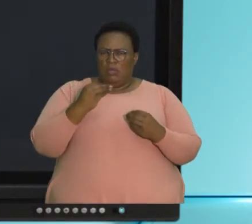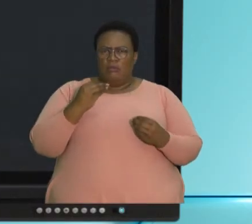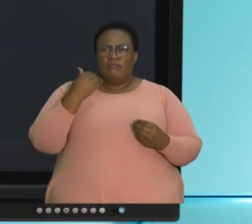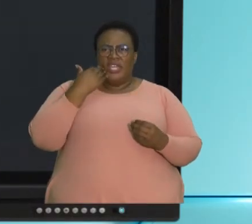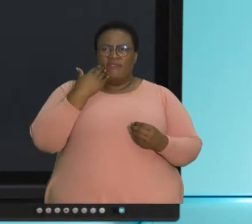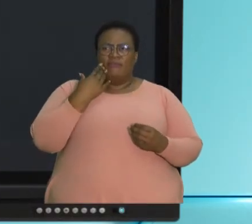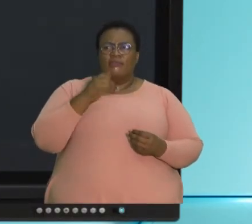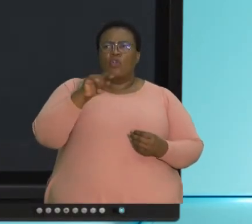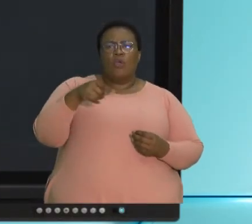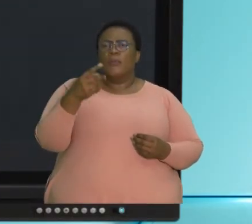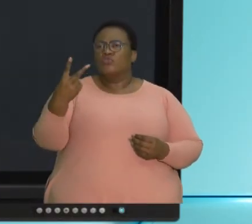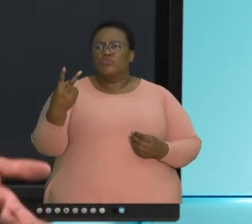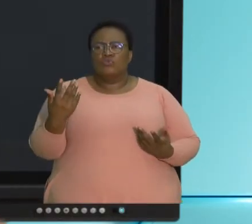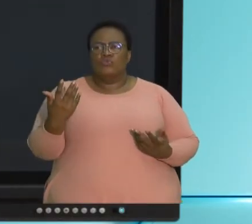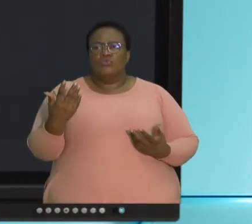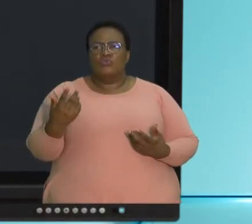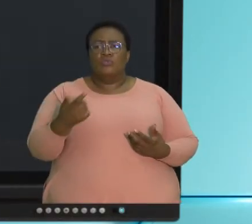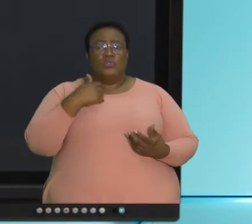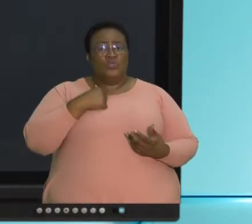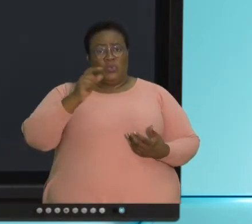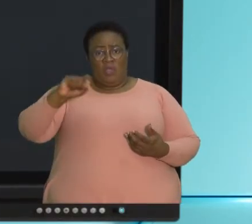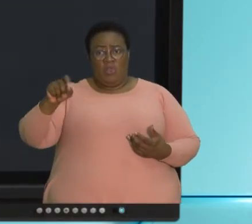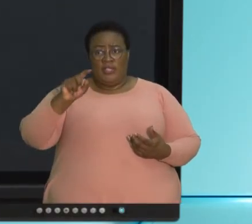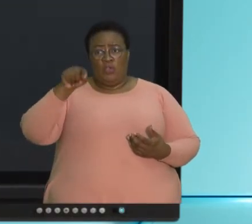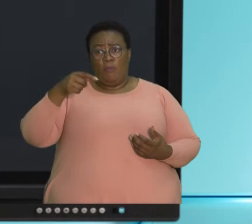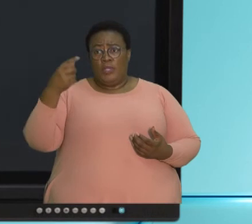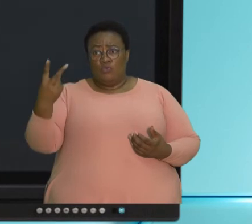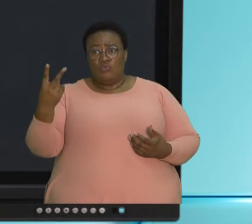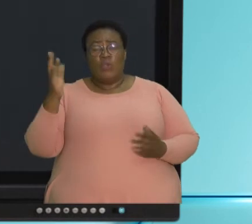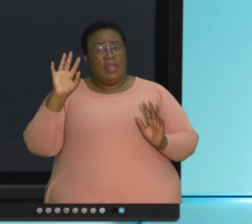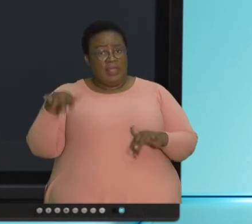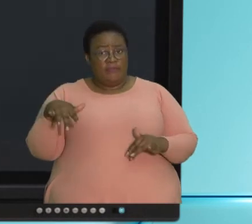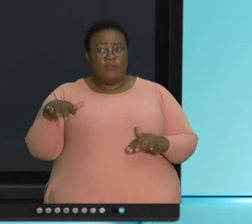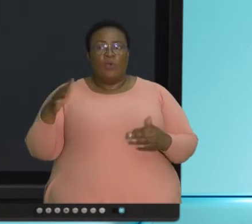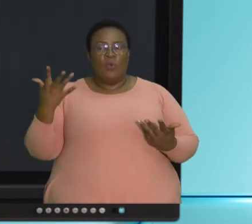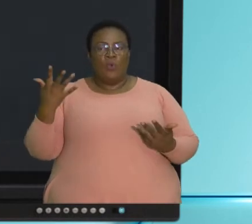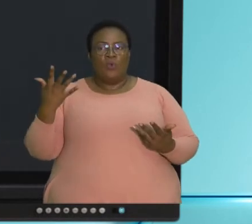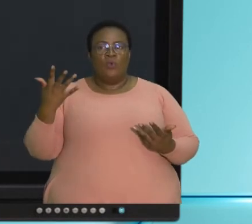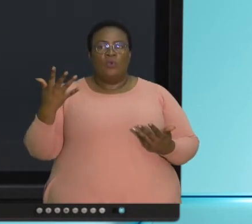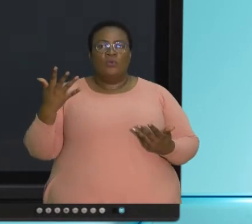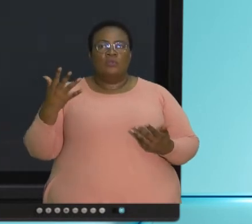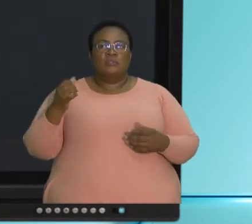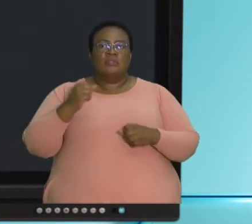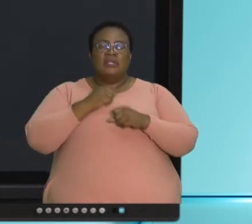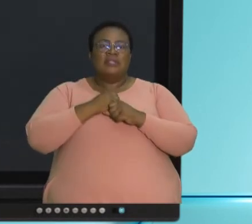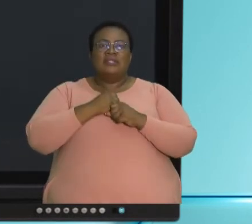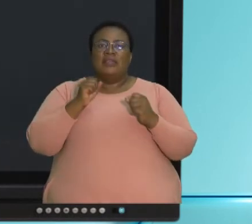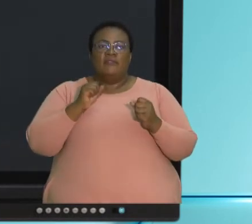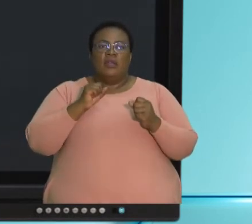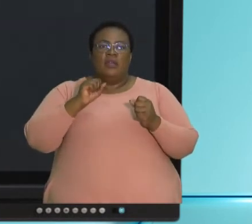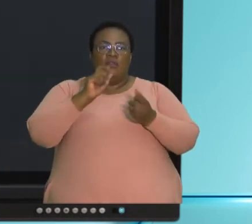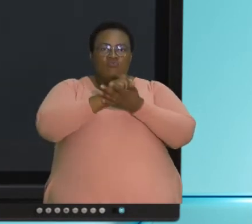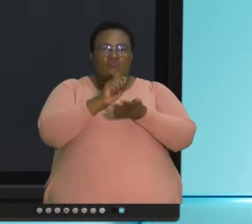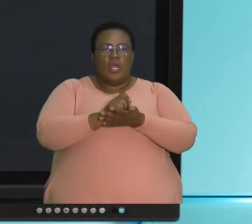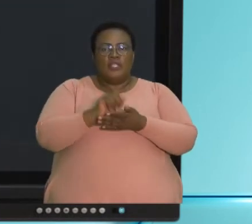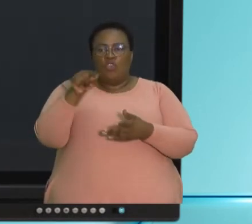is maybe comma 2, do I just write comma 2 and leave it there or not? Please, don't ever write